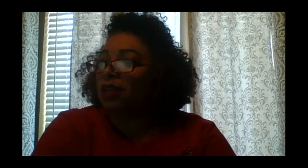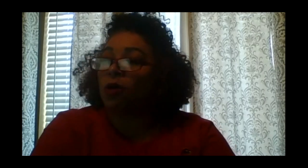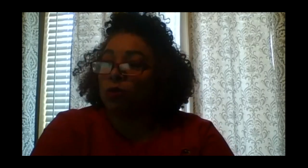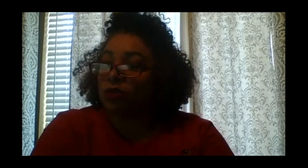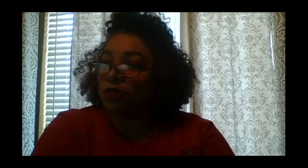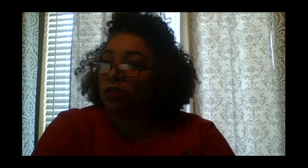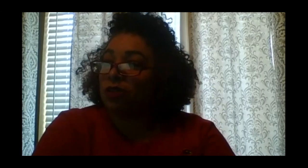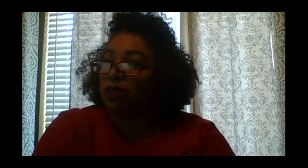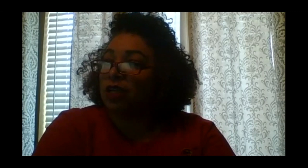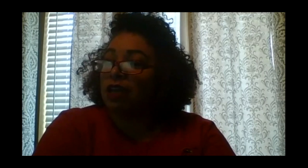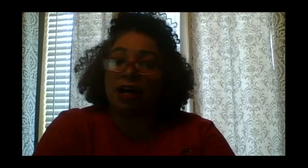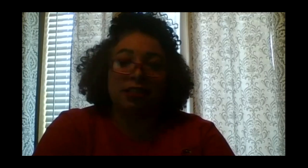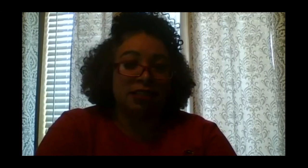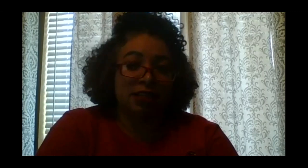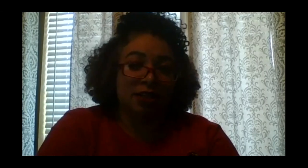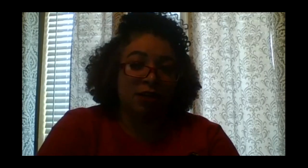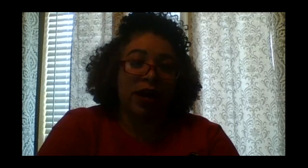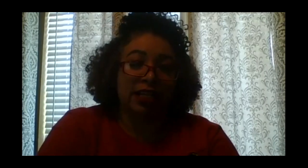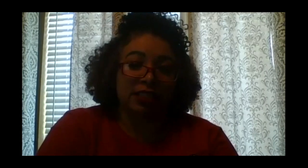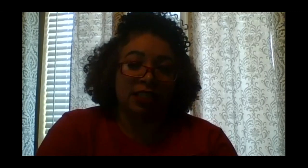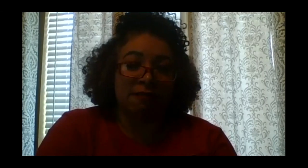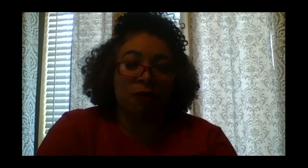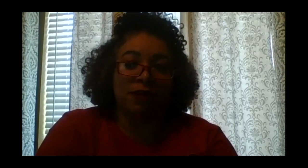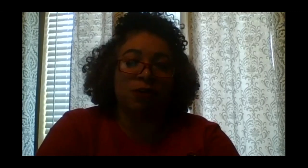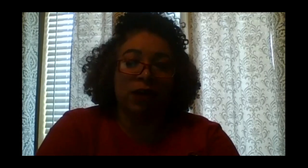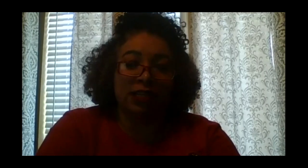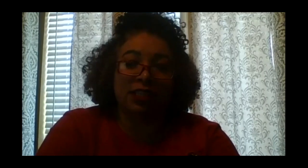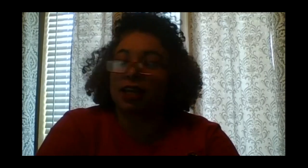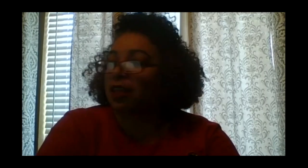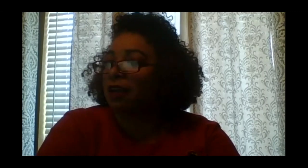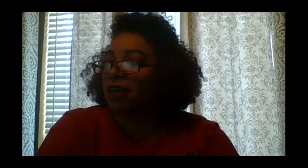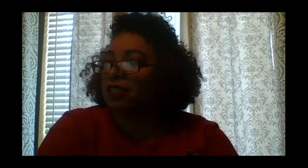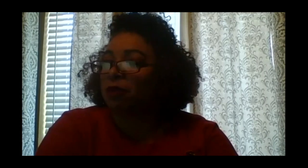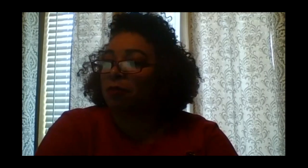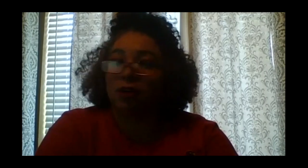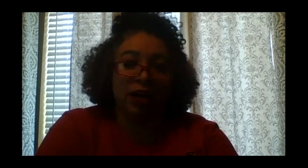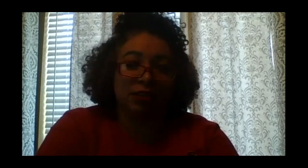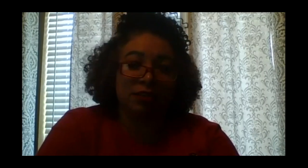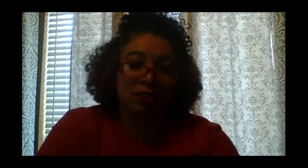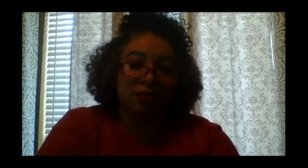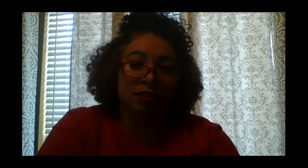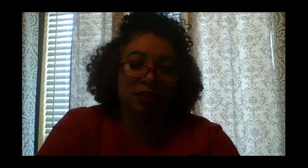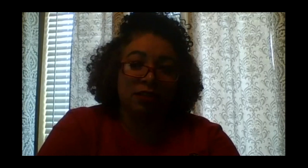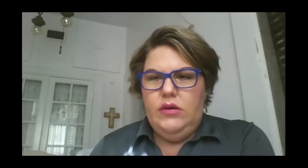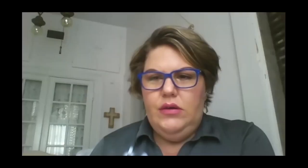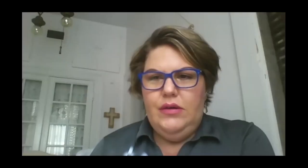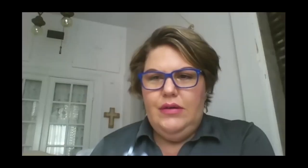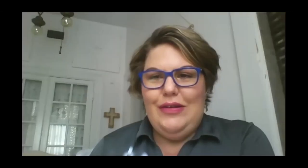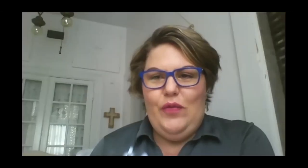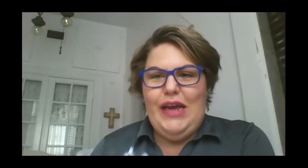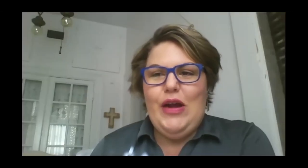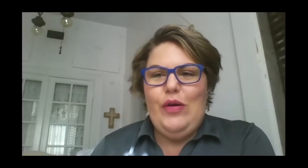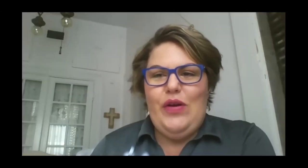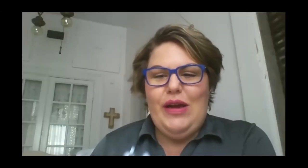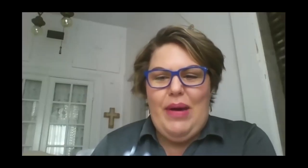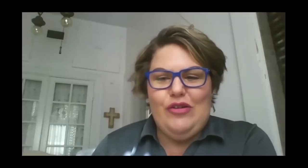would be loans, not grants or federal grants, like they gave the example of Pell Grants. So if we